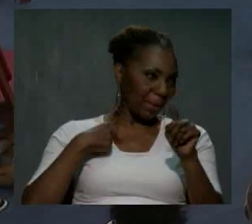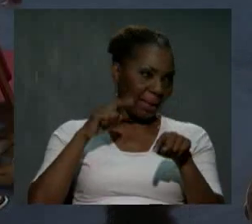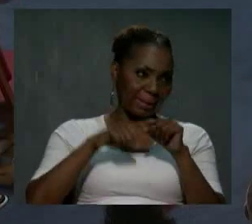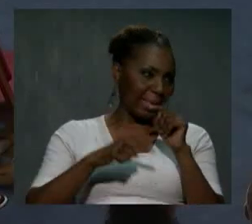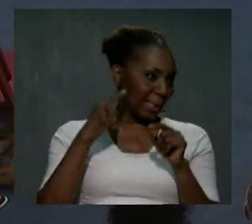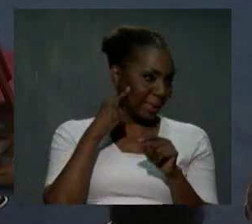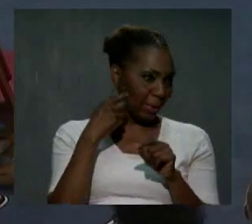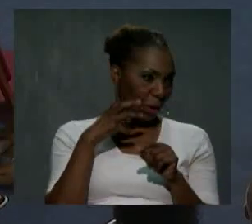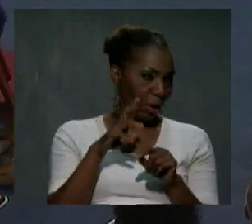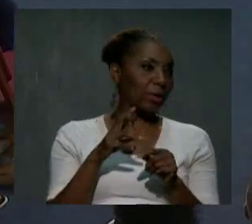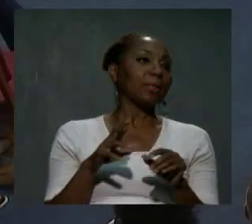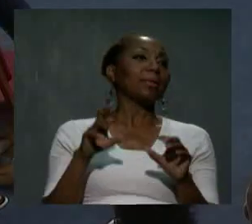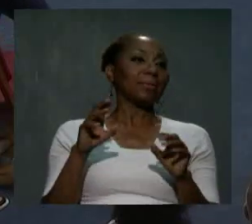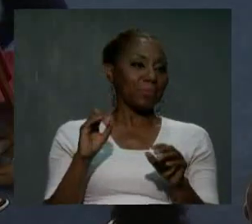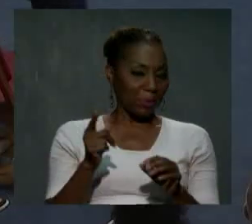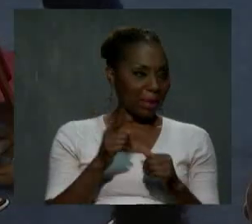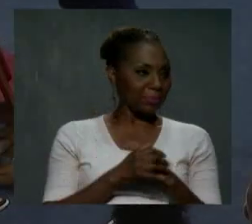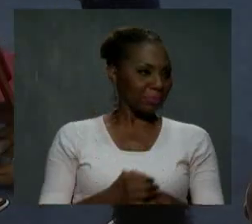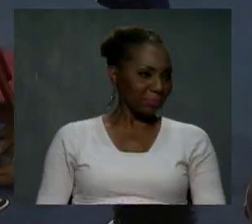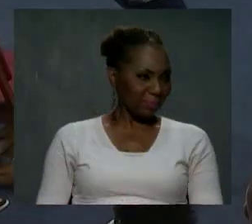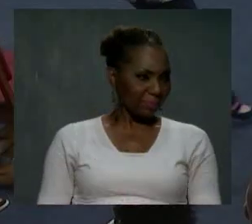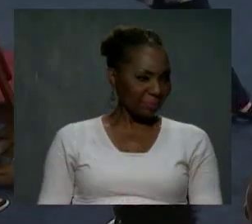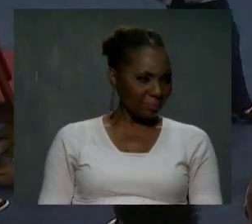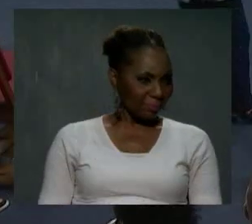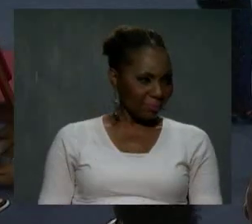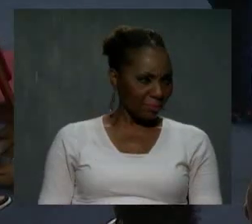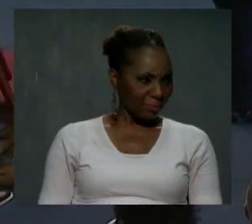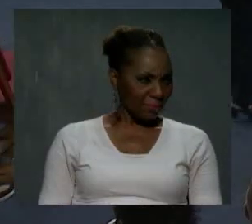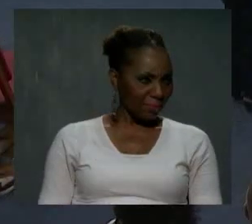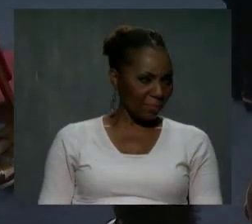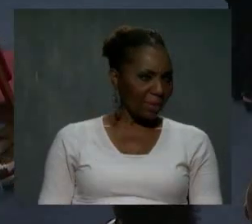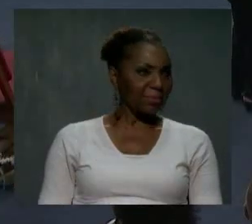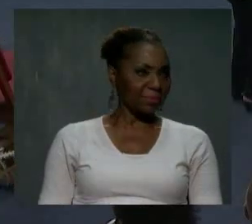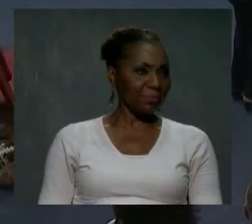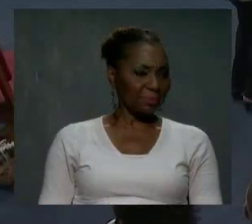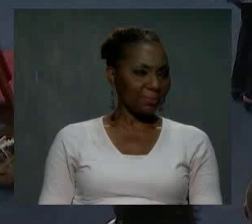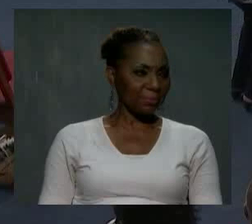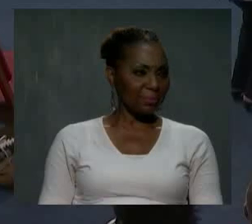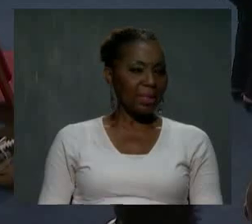okay. So, may I hold this for you? Yeah, that'd be great.